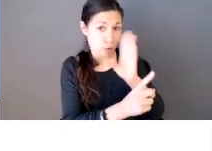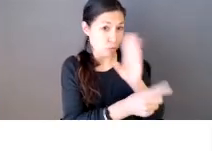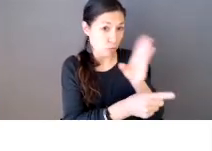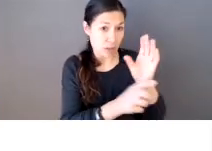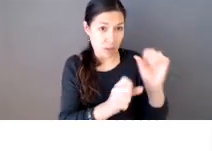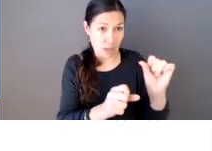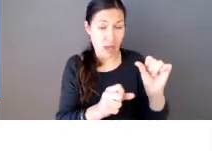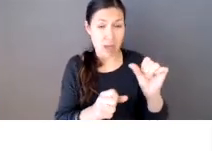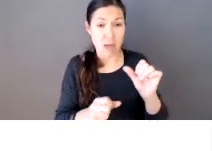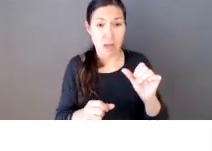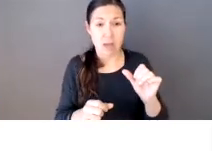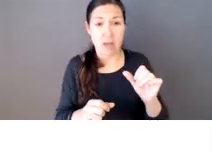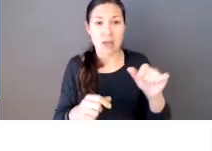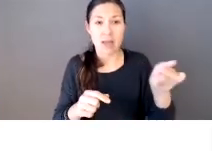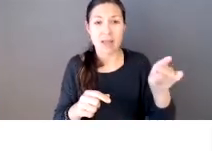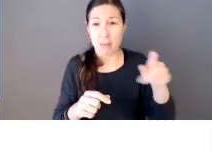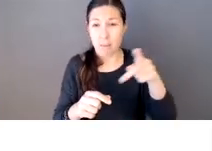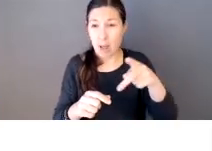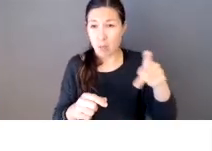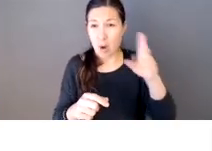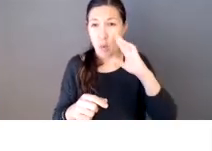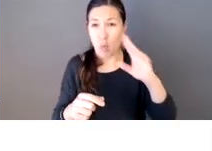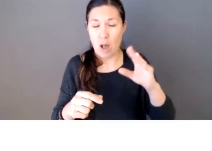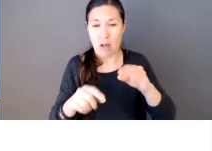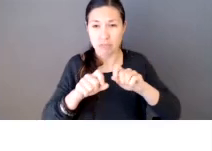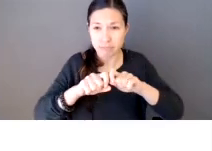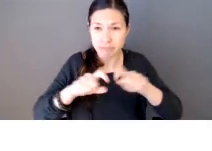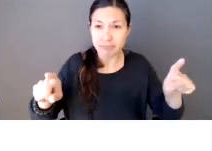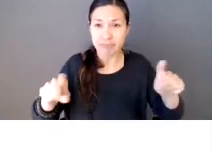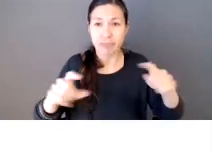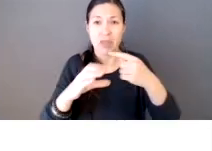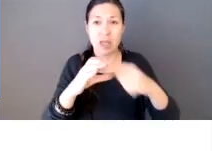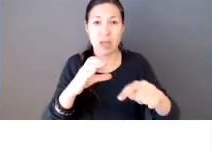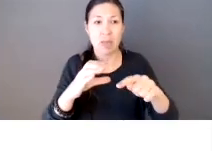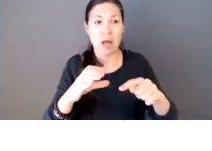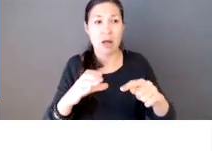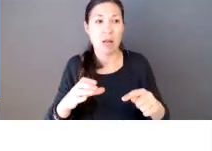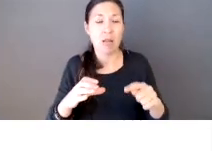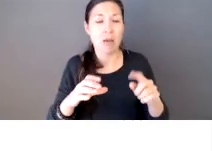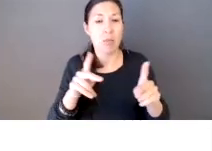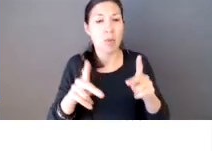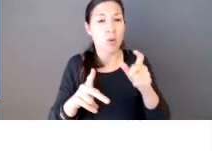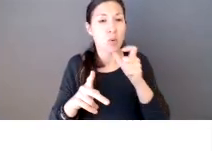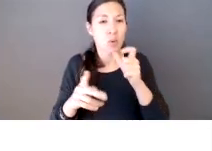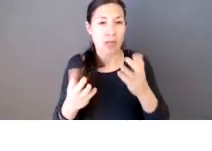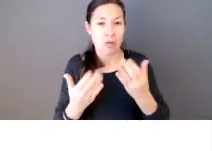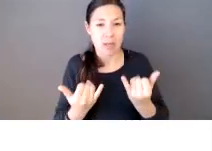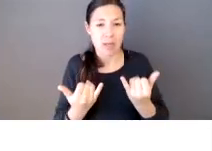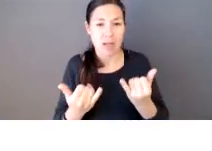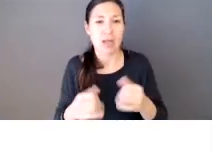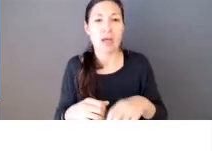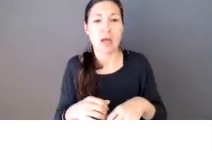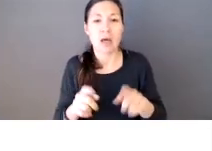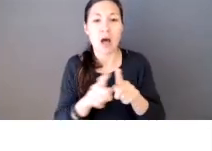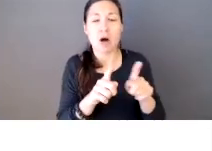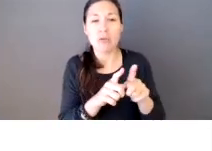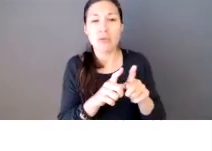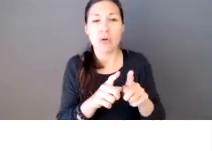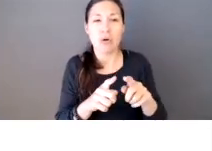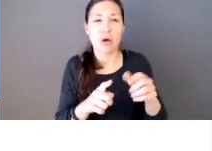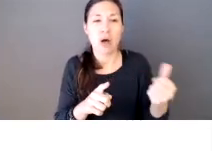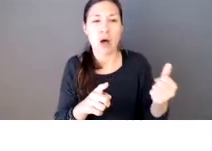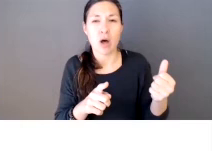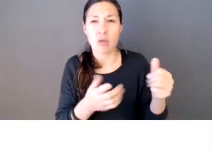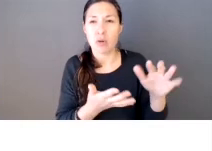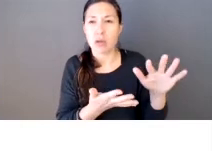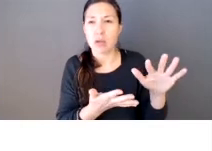be sharing these slides via email with everyone who attended today, along with that document that they referenced